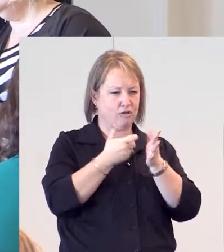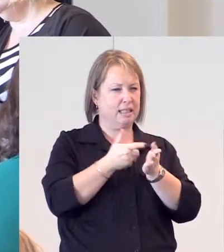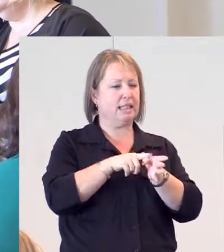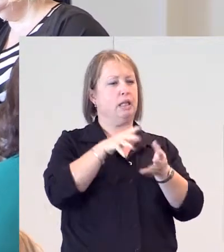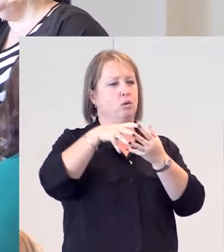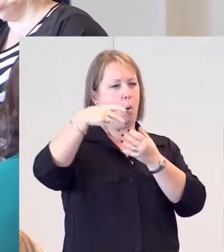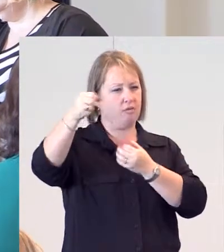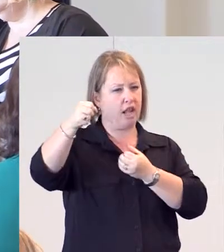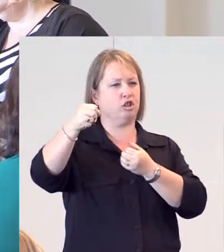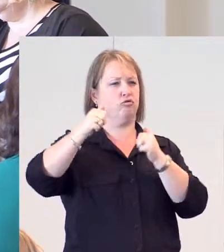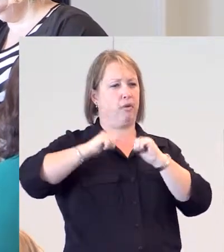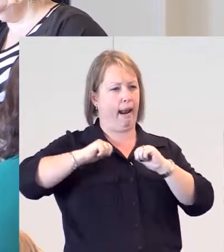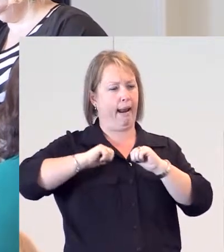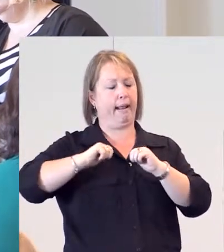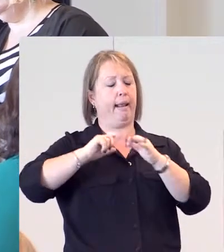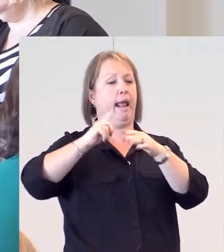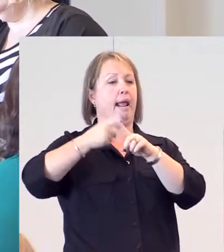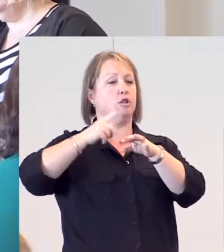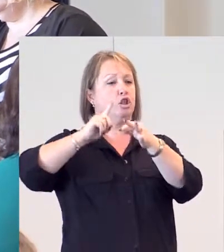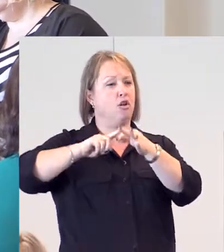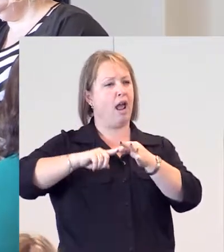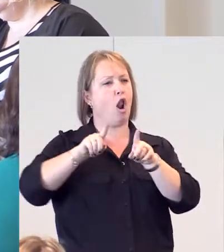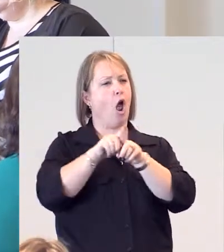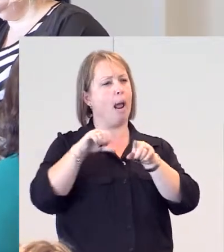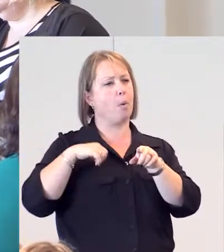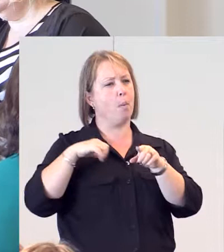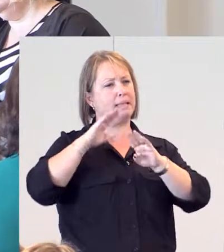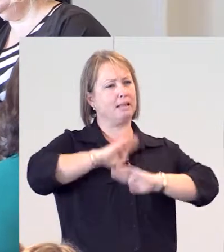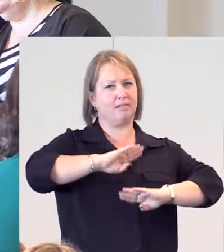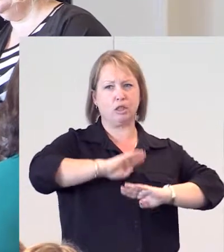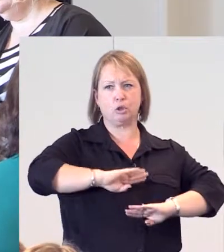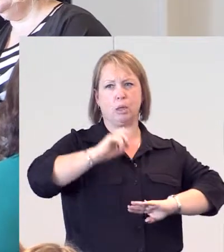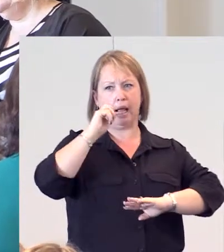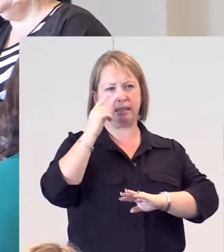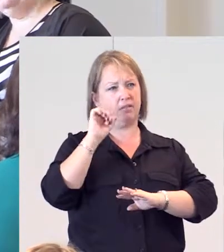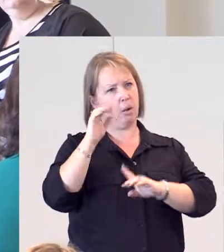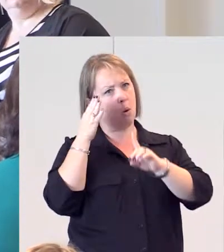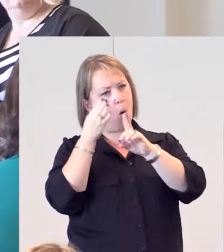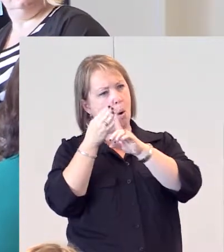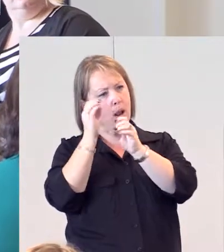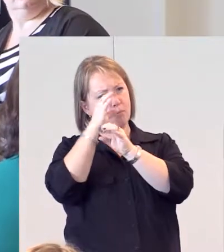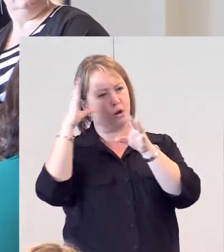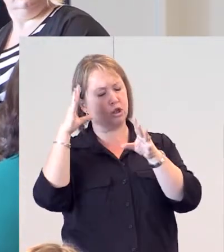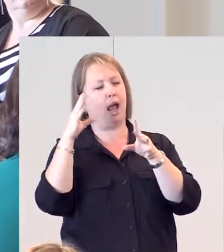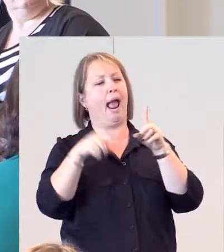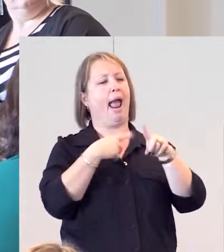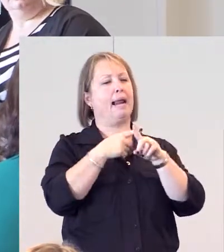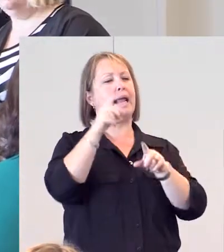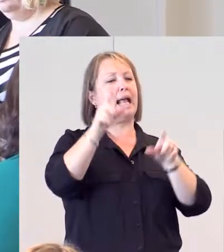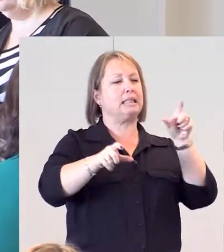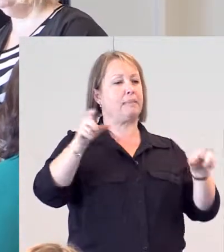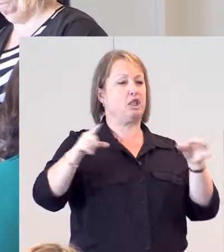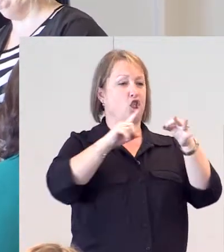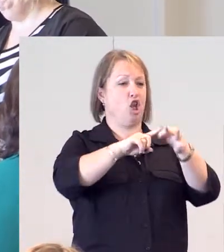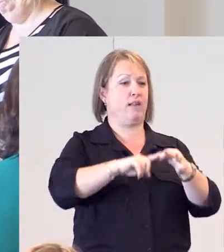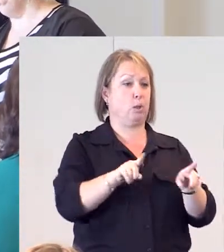and then obviously surveys for employee satisfaction to understand what it is they're looking for, their aspirations, and then also your customer surveys to